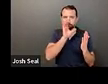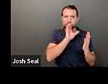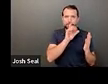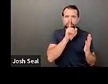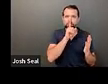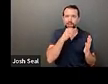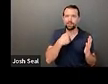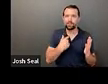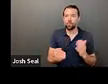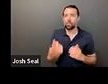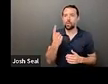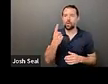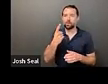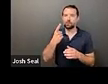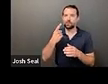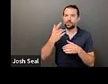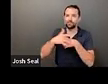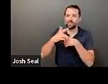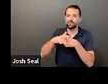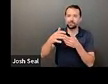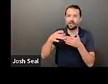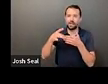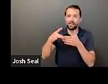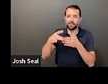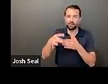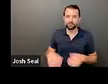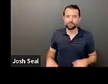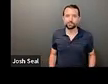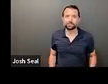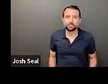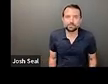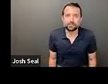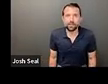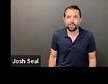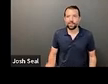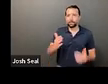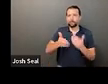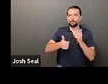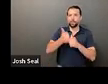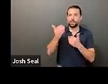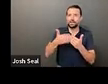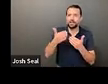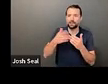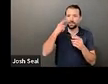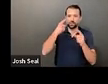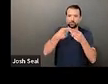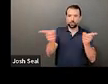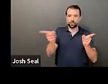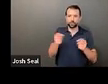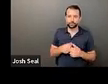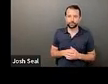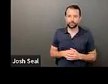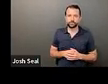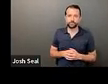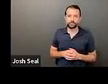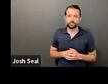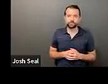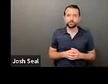as possible. That's how I like to operate. And I think this might help. Okay. So here it is.